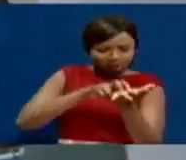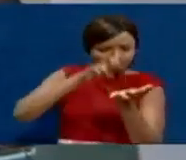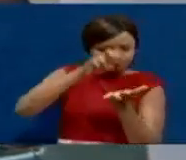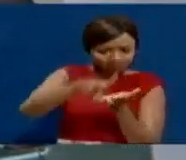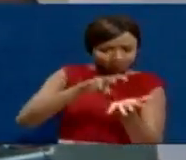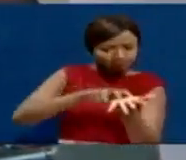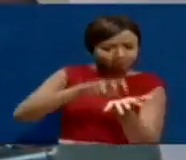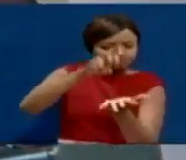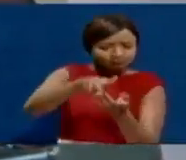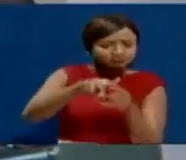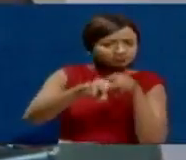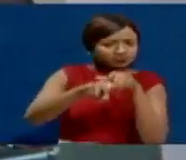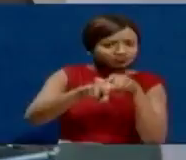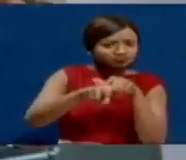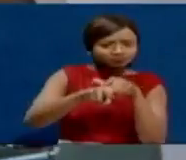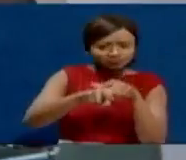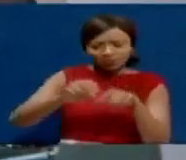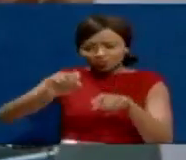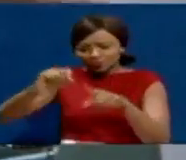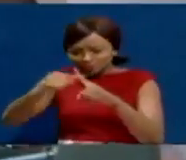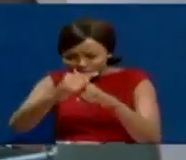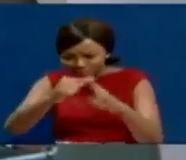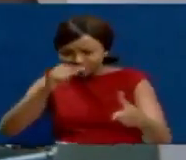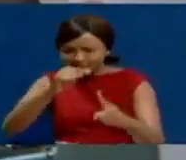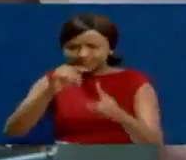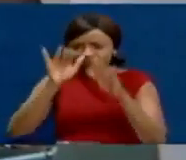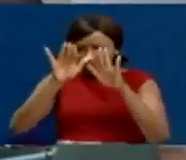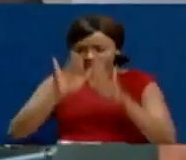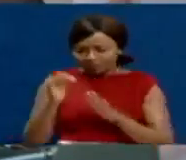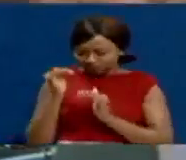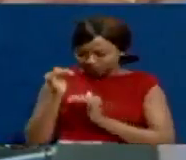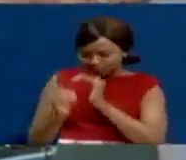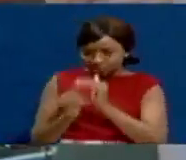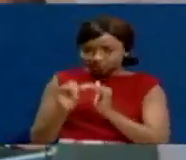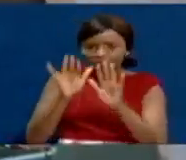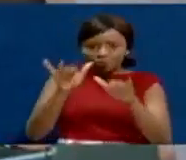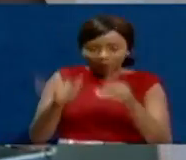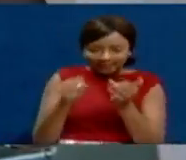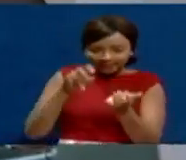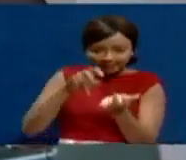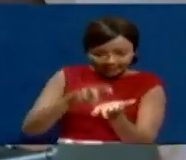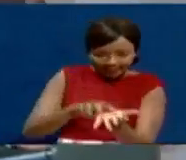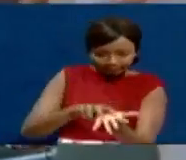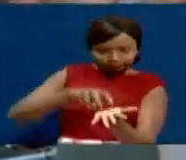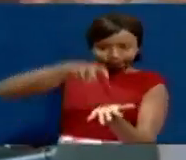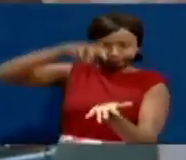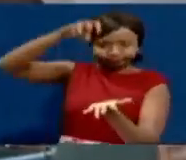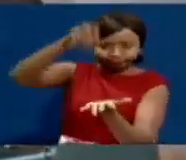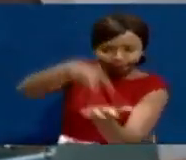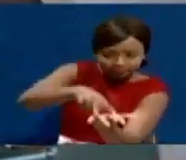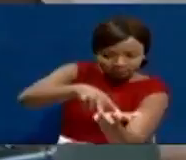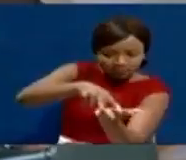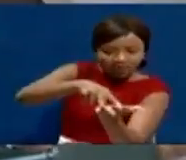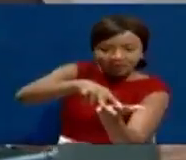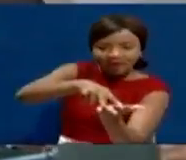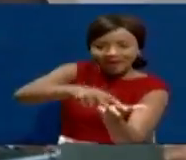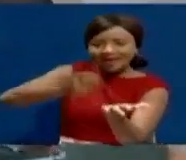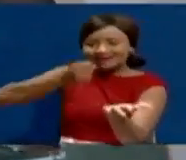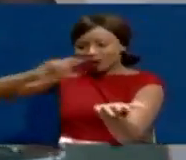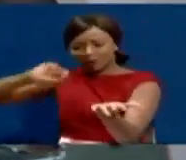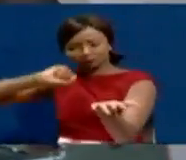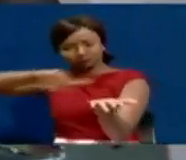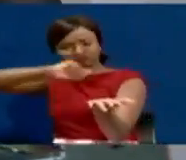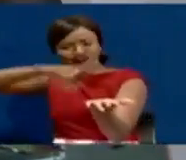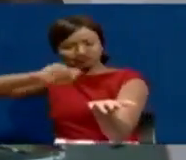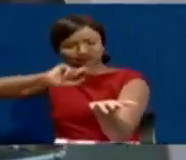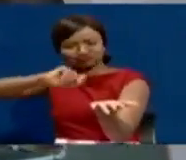scientific kind of procedure, so they have to settle. When they settle, then they will be spread there, and then they will be able to be contained there.